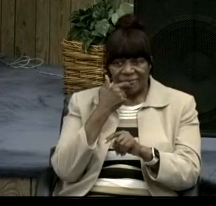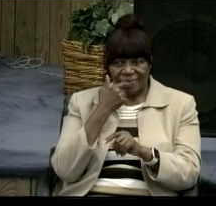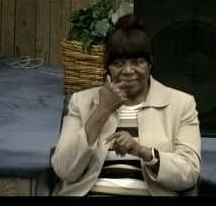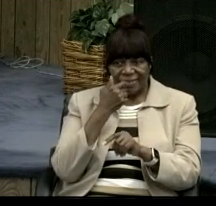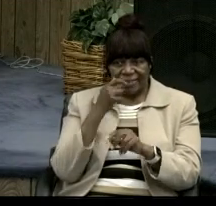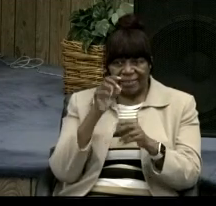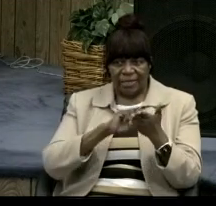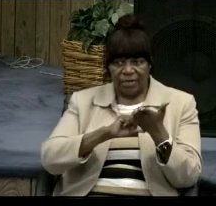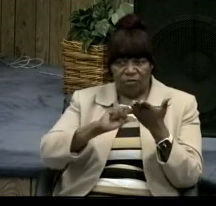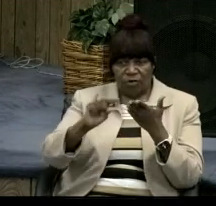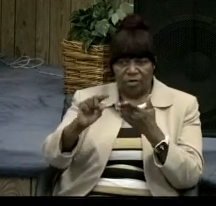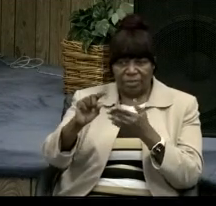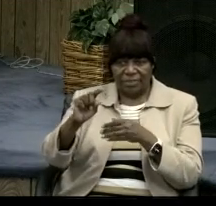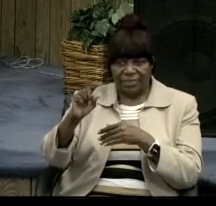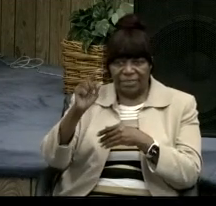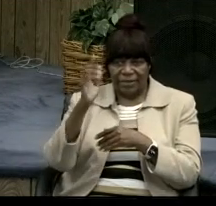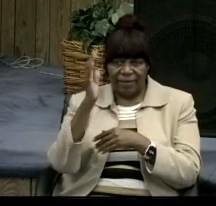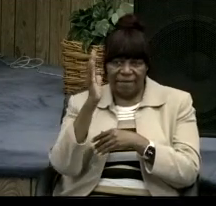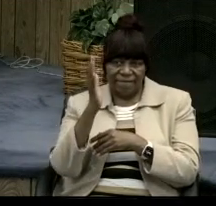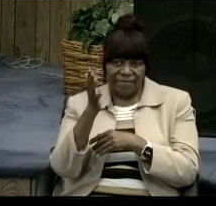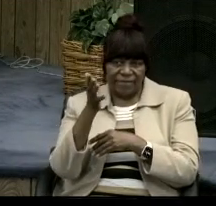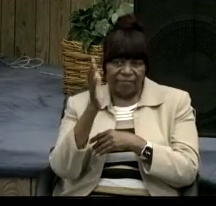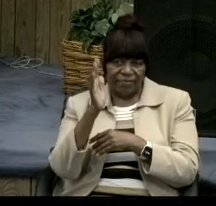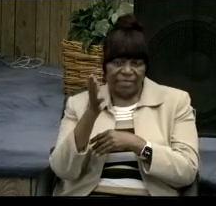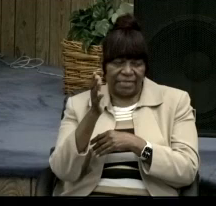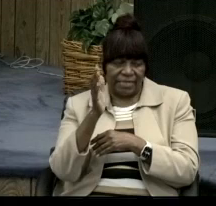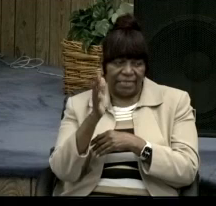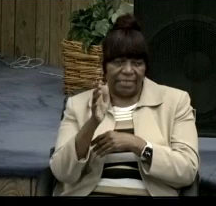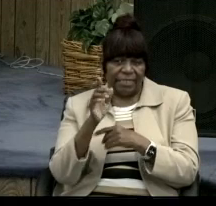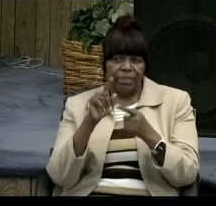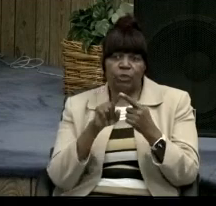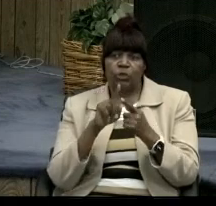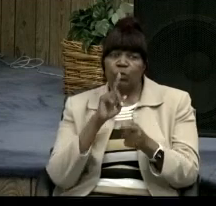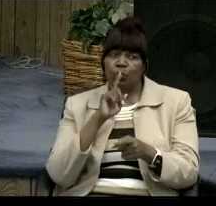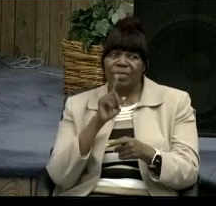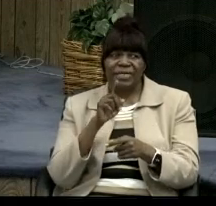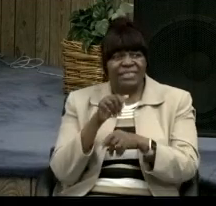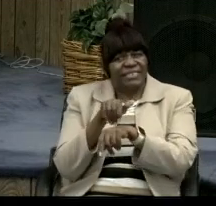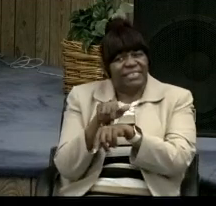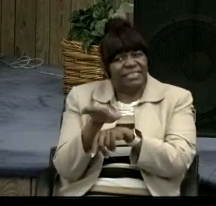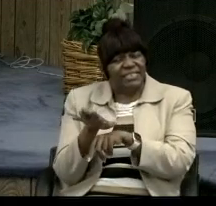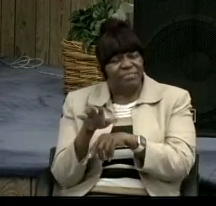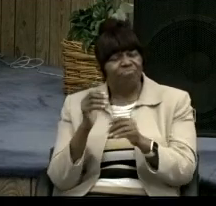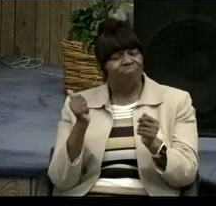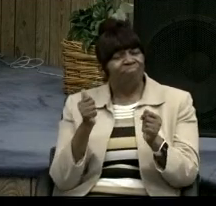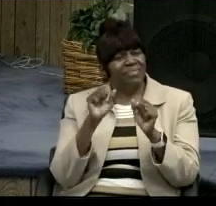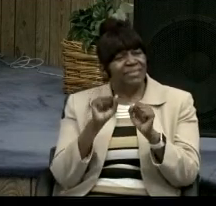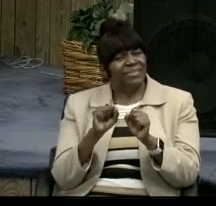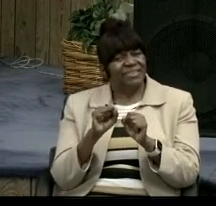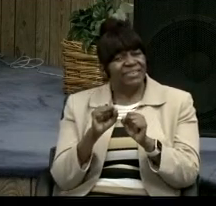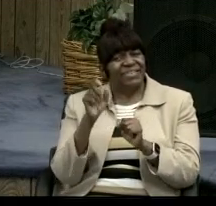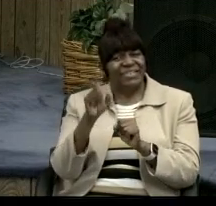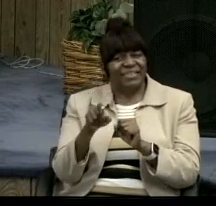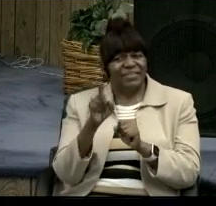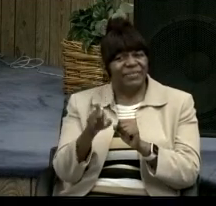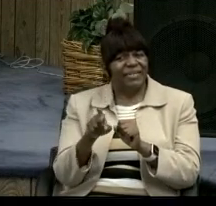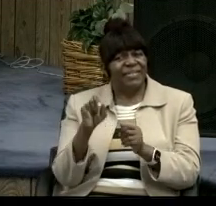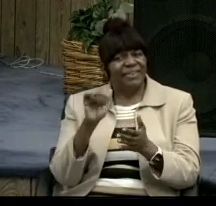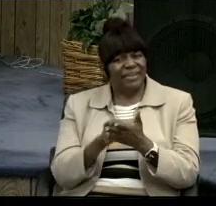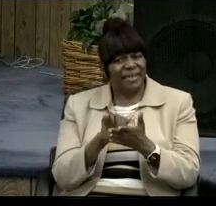15 says, "And how shall they preach except they be sent?" So the preacher got to hear the voice of the